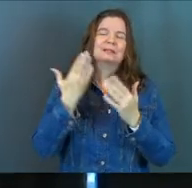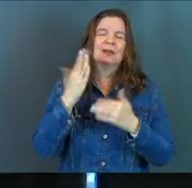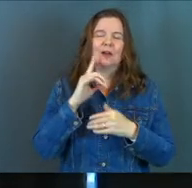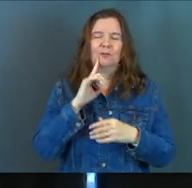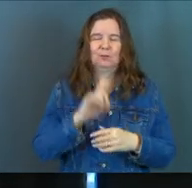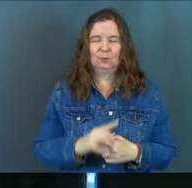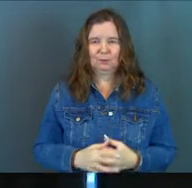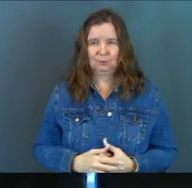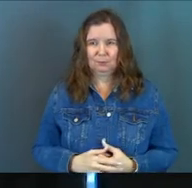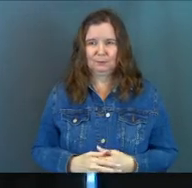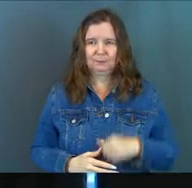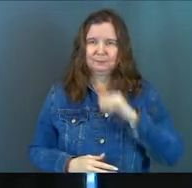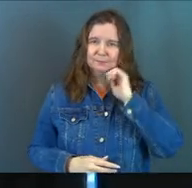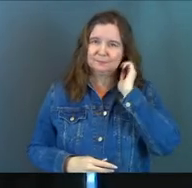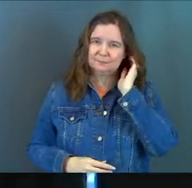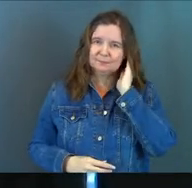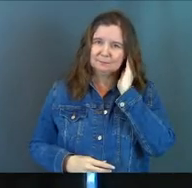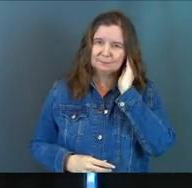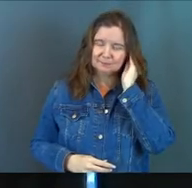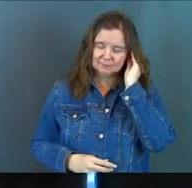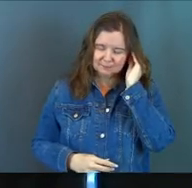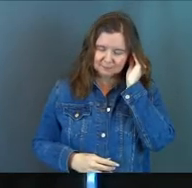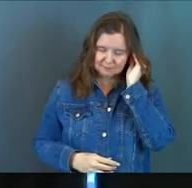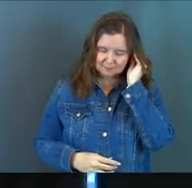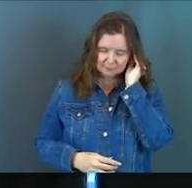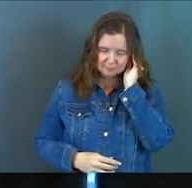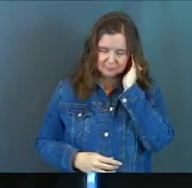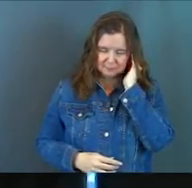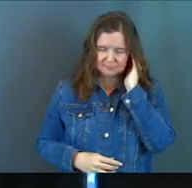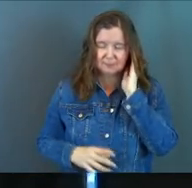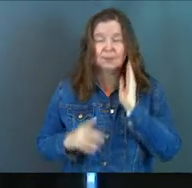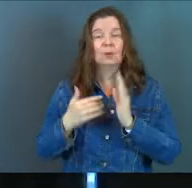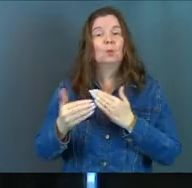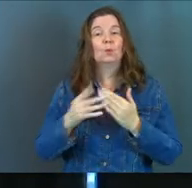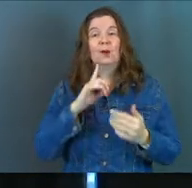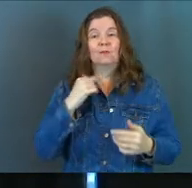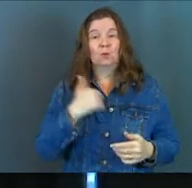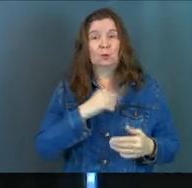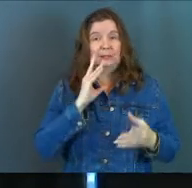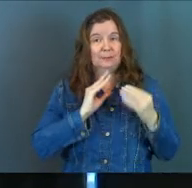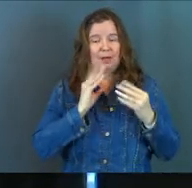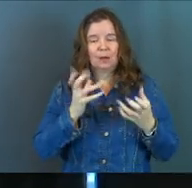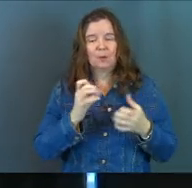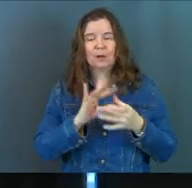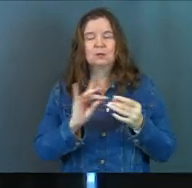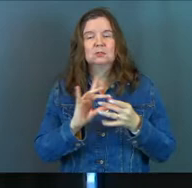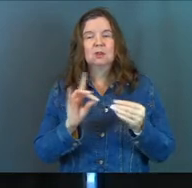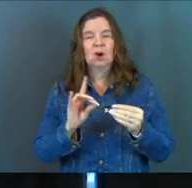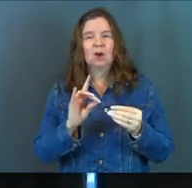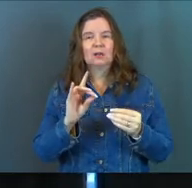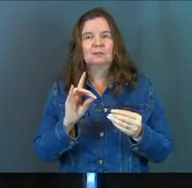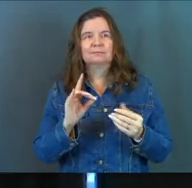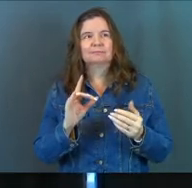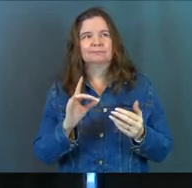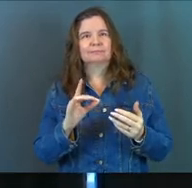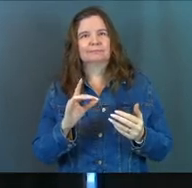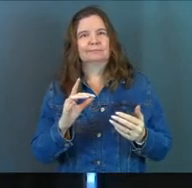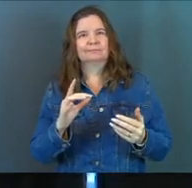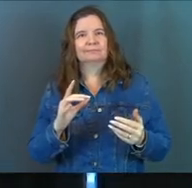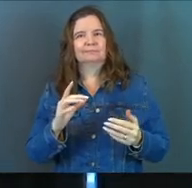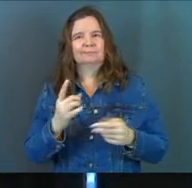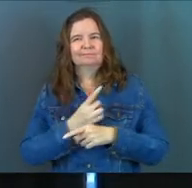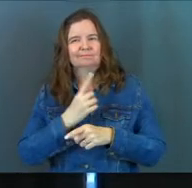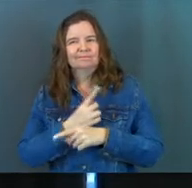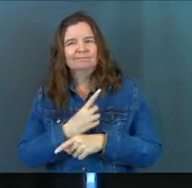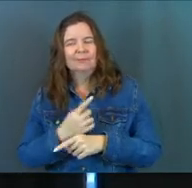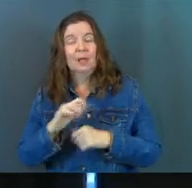God for you. I love that. Wherever we are, I just want to talk practical today